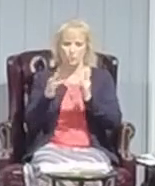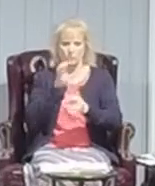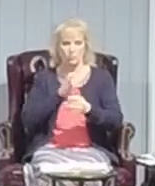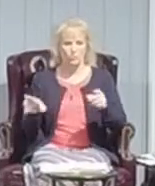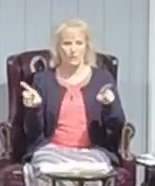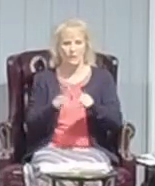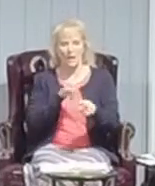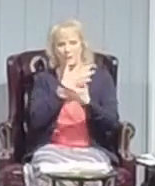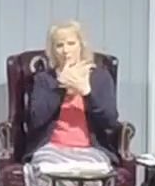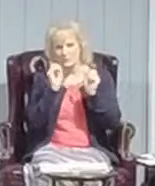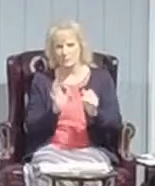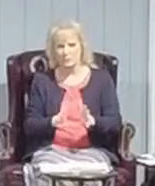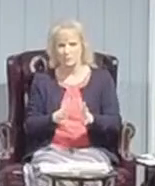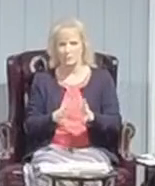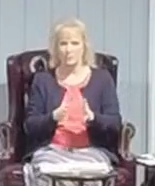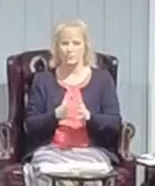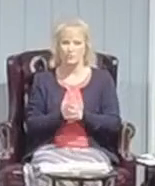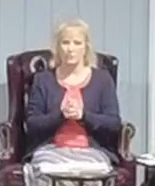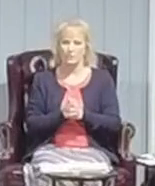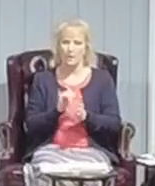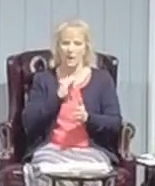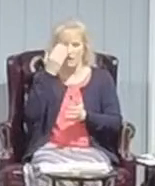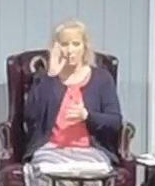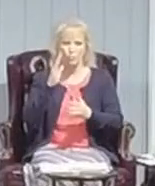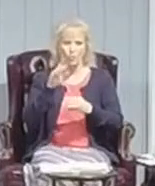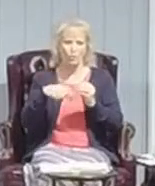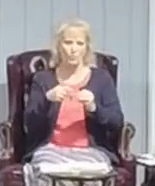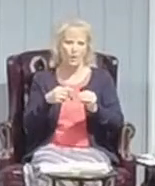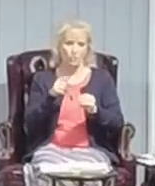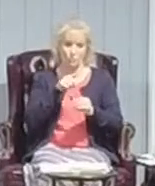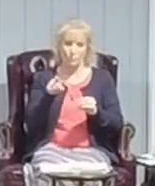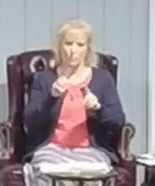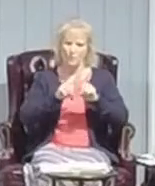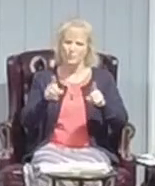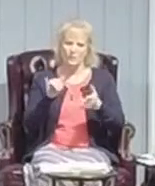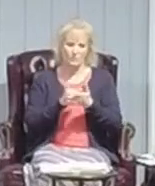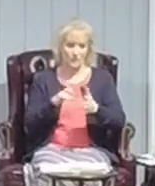Savior. I don't know about you, but that kind of thrills me.